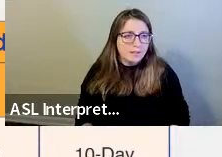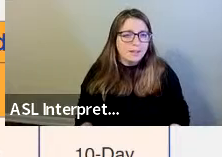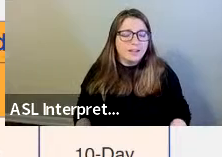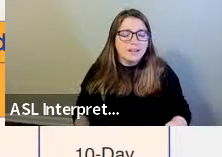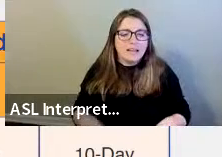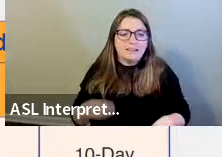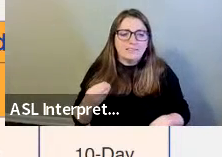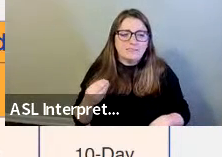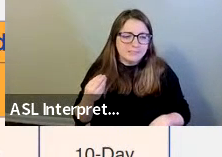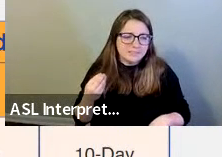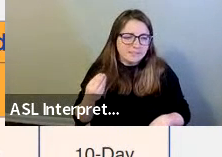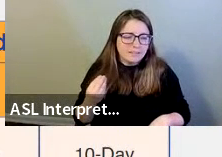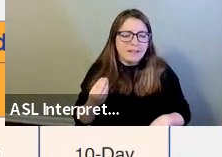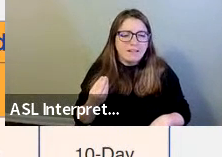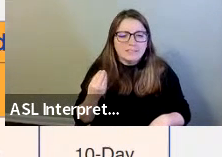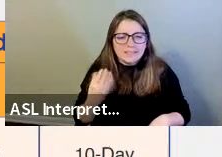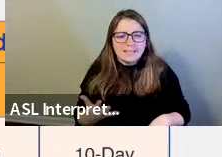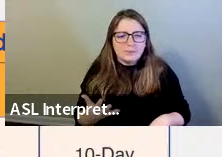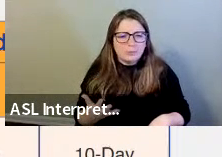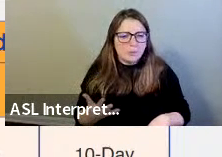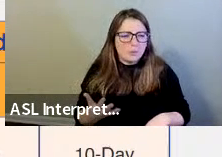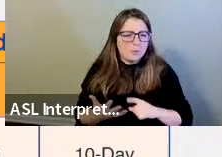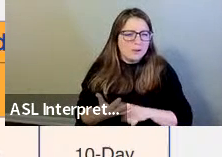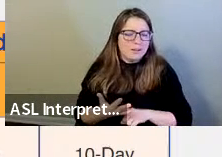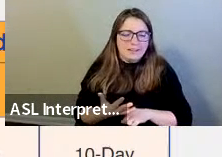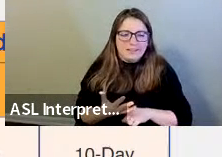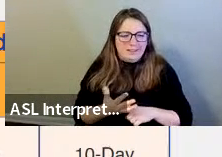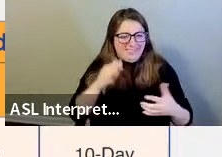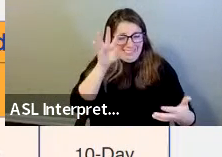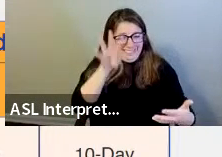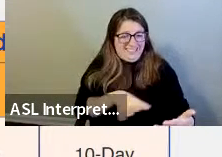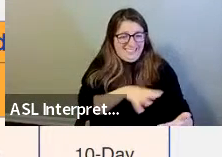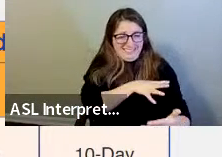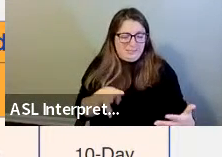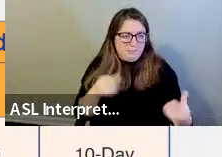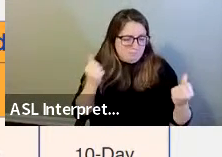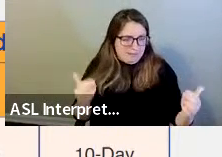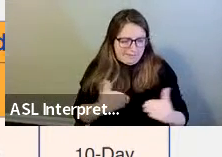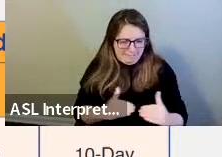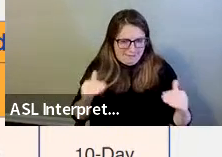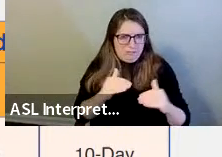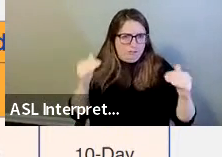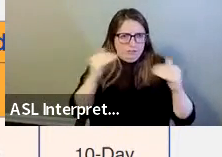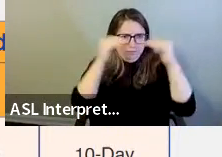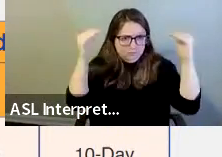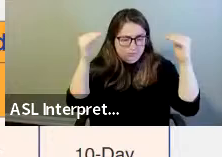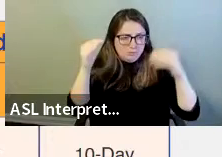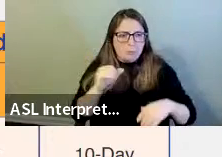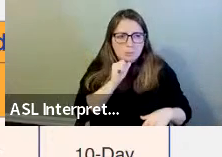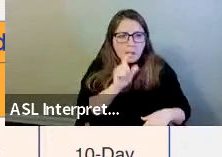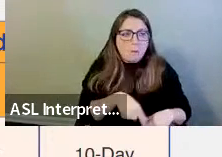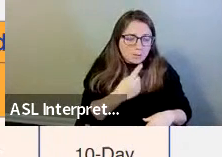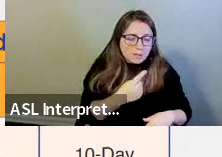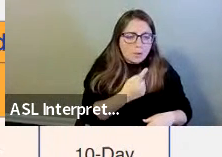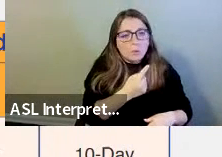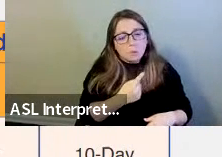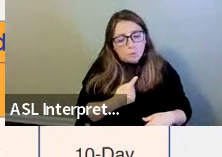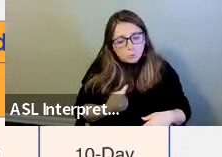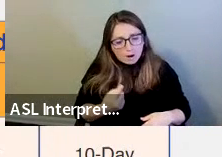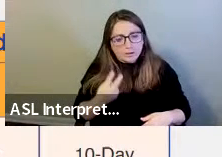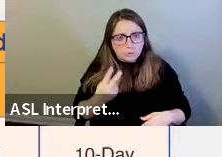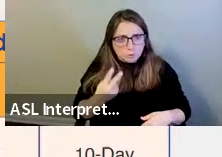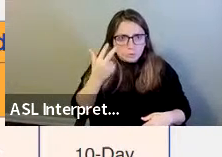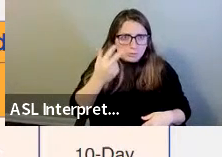just things to keep in mind, more levels to consider in this disciplinary matrix. So instead of levels 1 through 3, we have levels 1 through